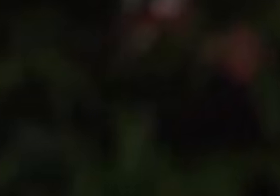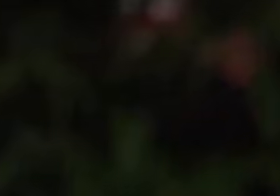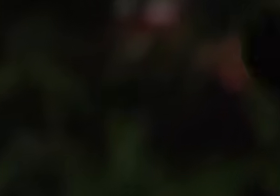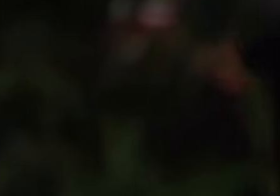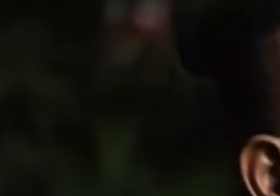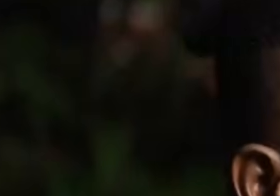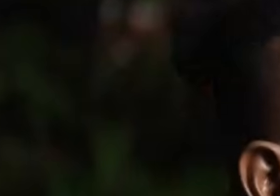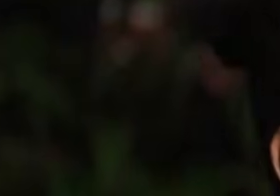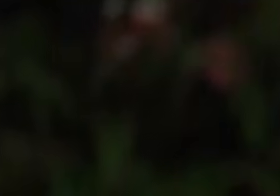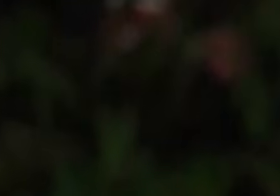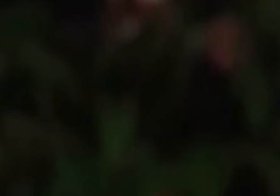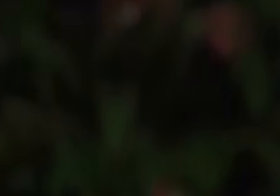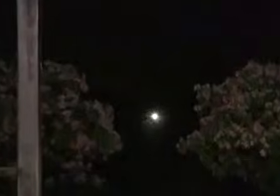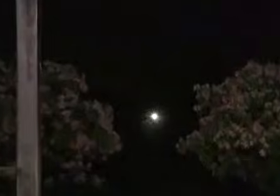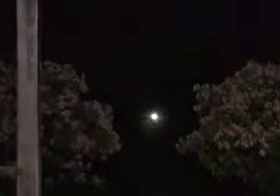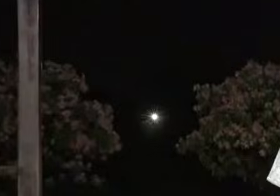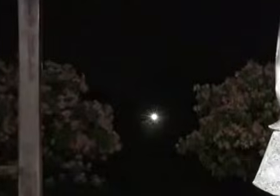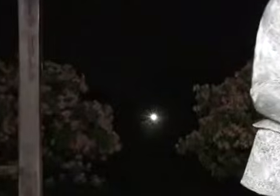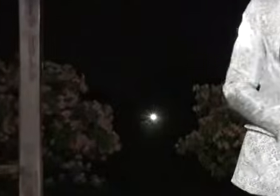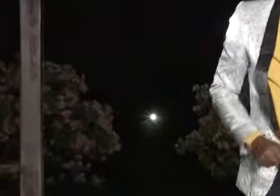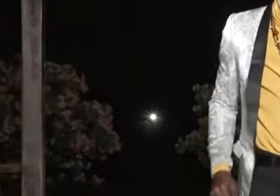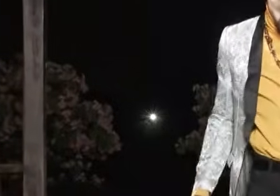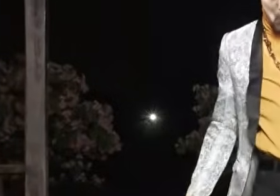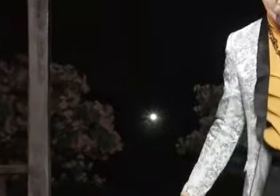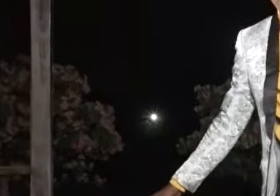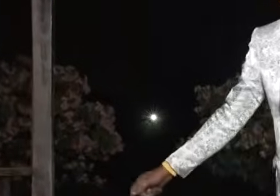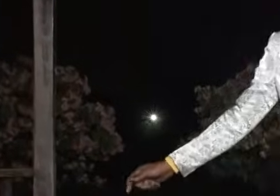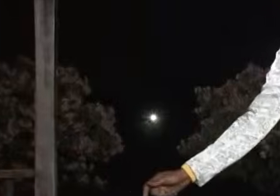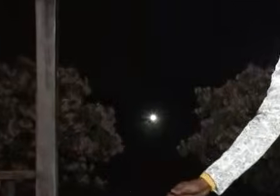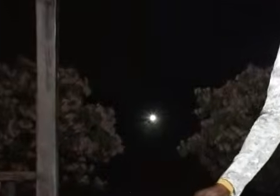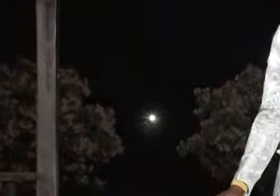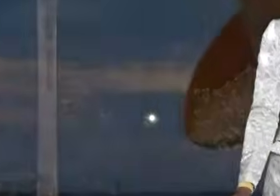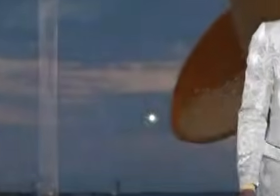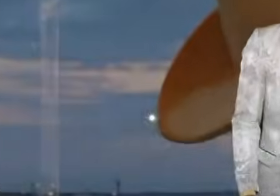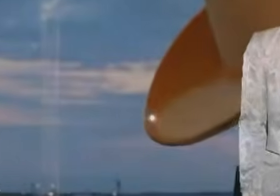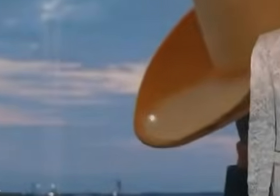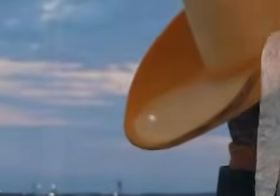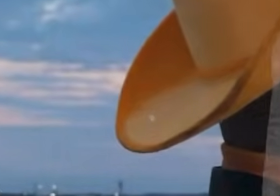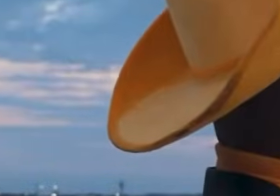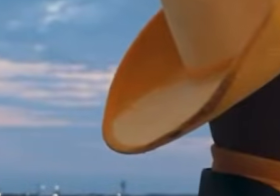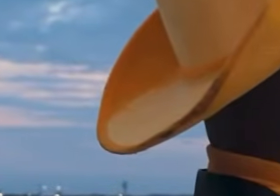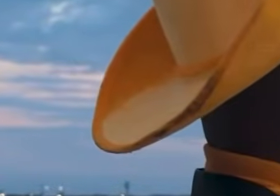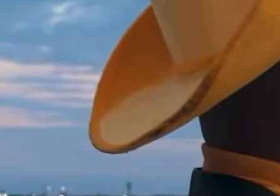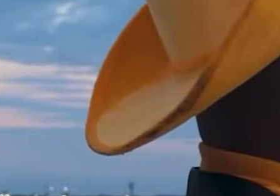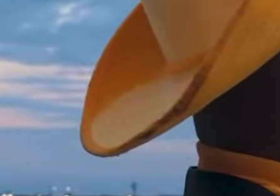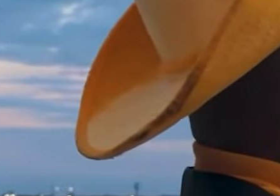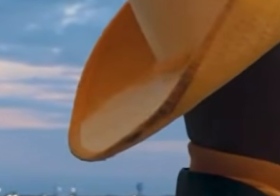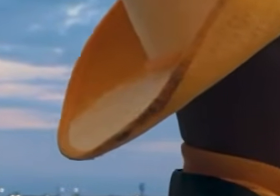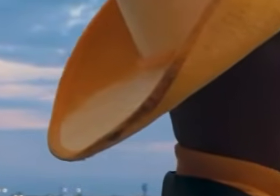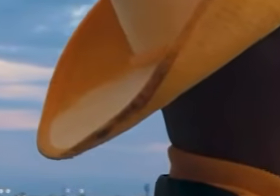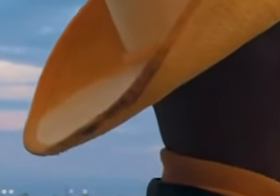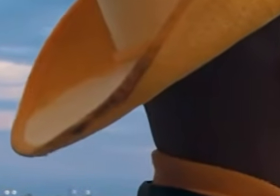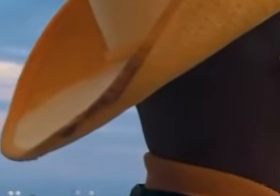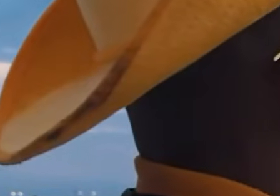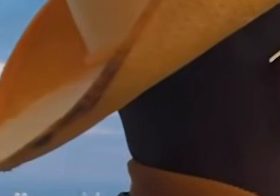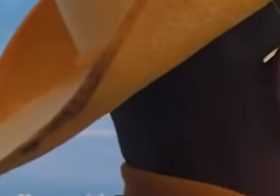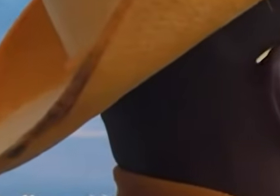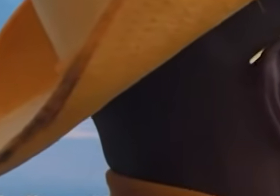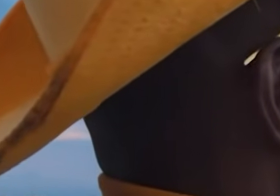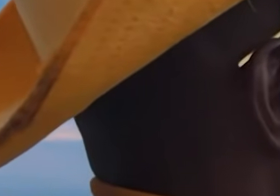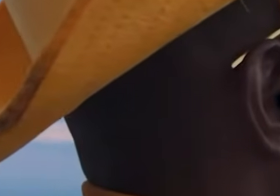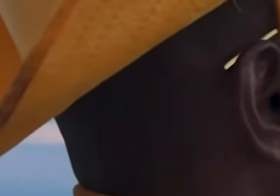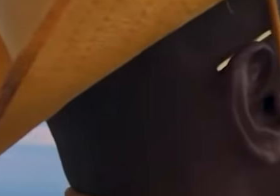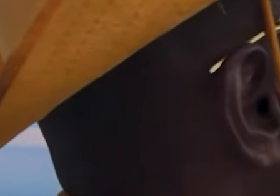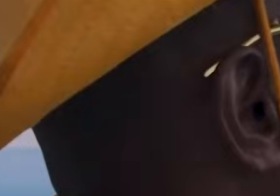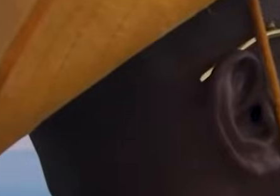teeth. Lord, I mean it. Your mouth are for you, bam bam. Them teeth are for me, girl.